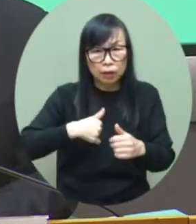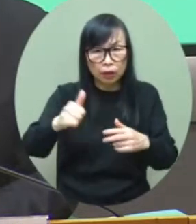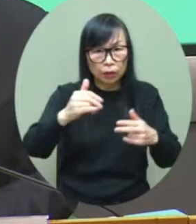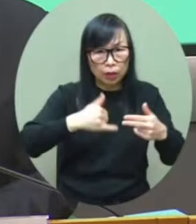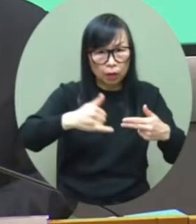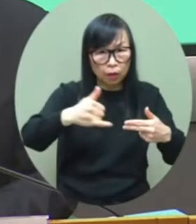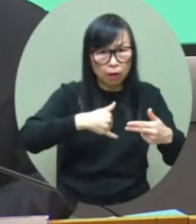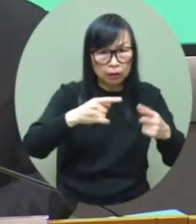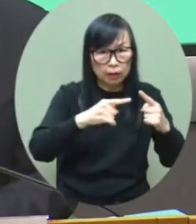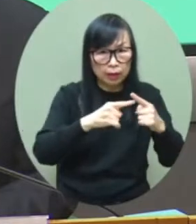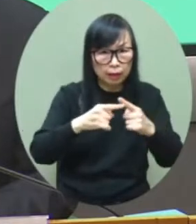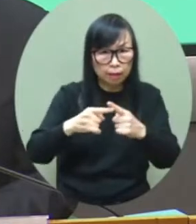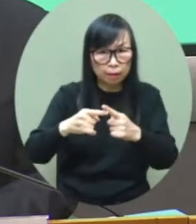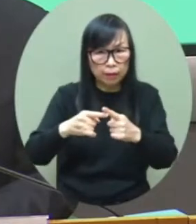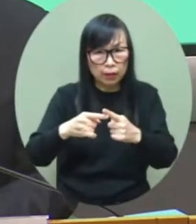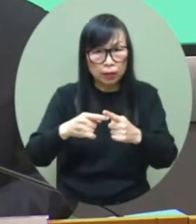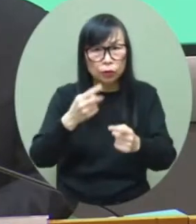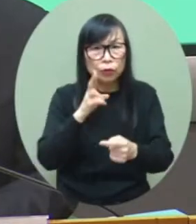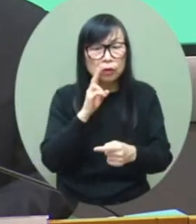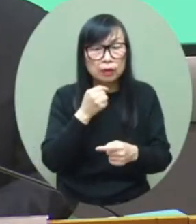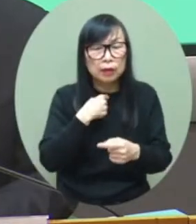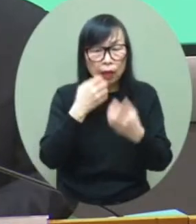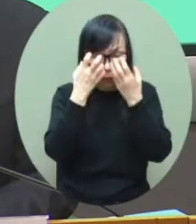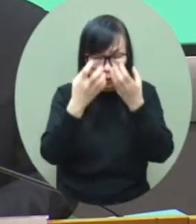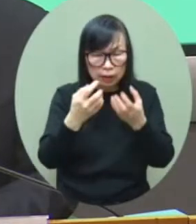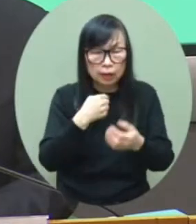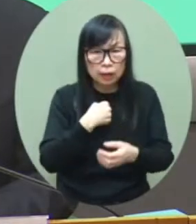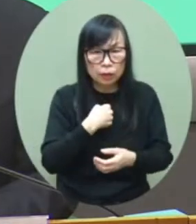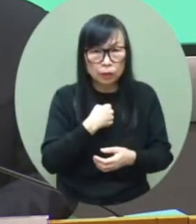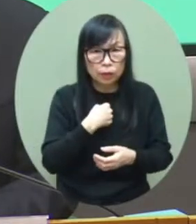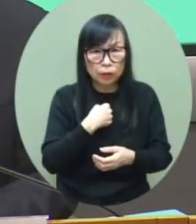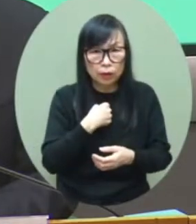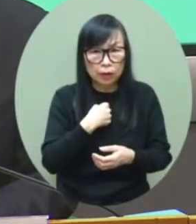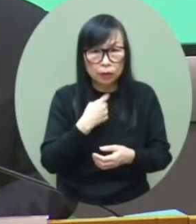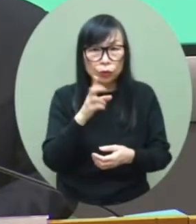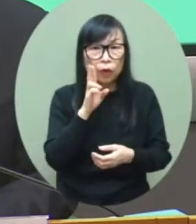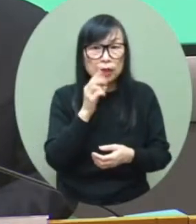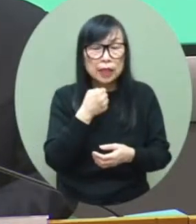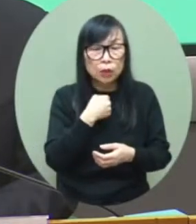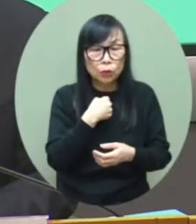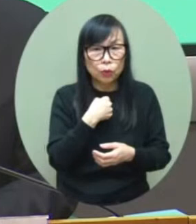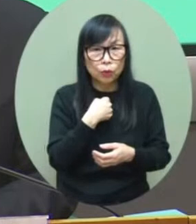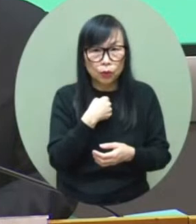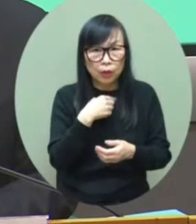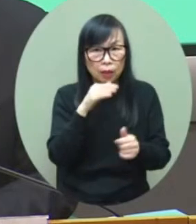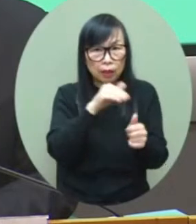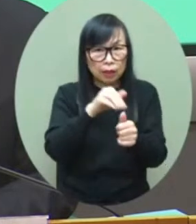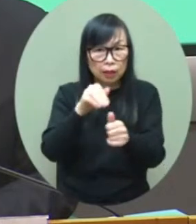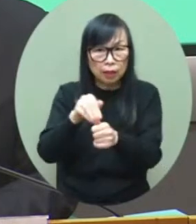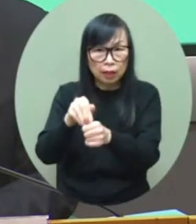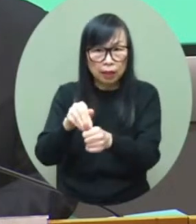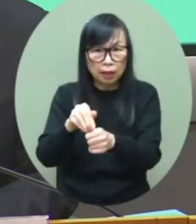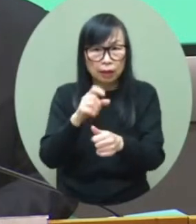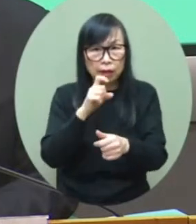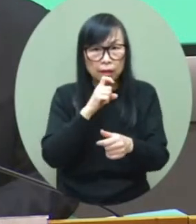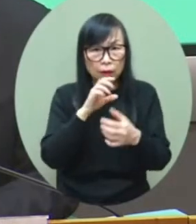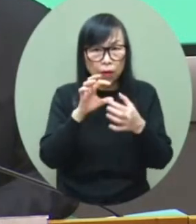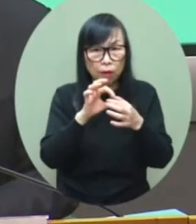flow. And also we will remind travelers of